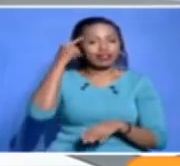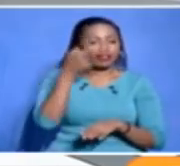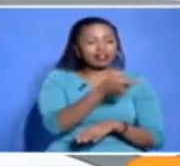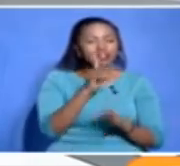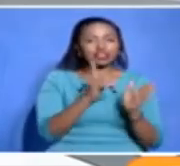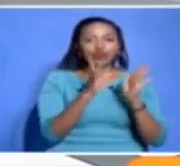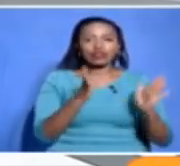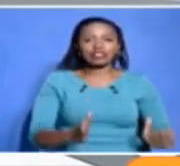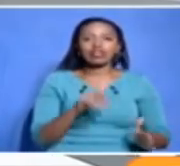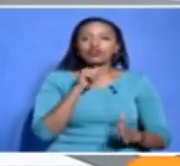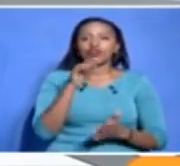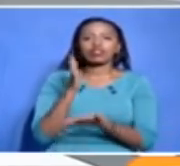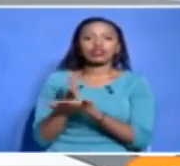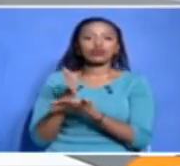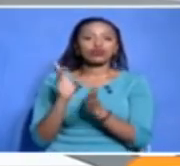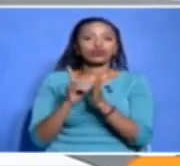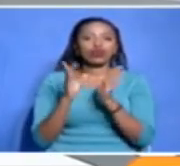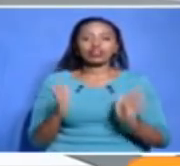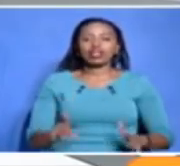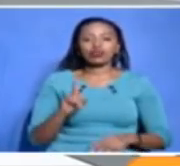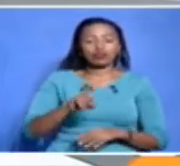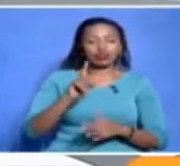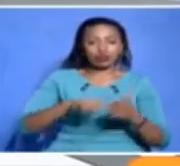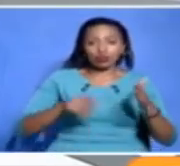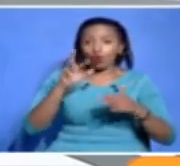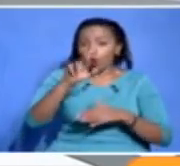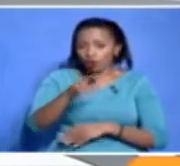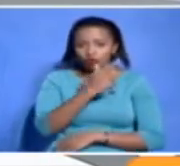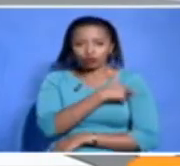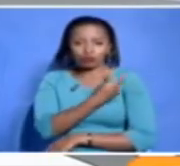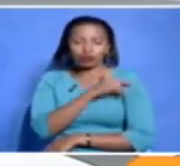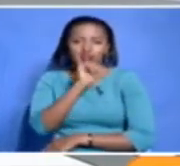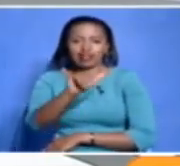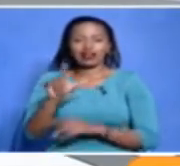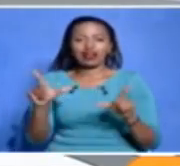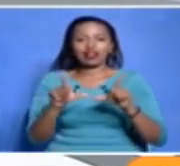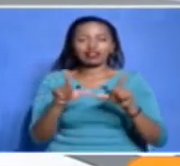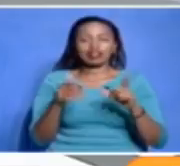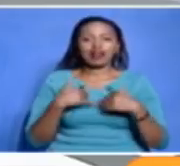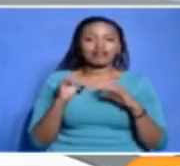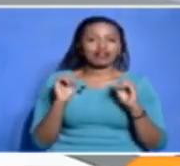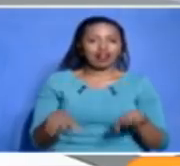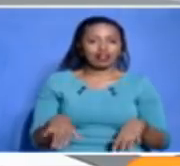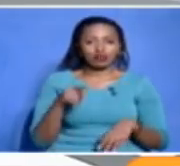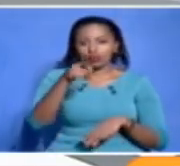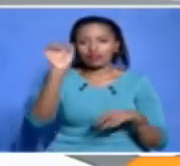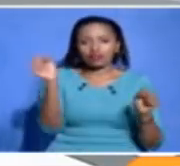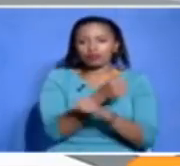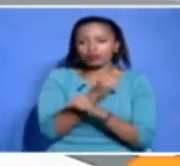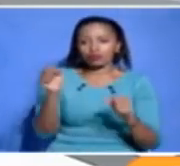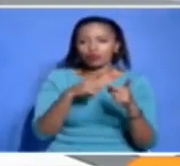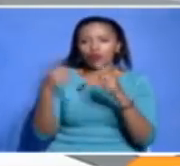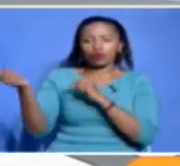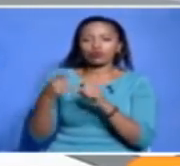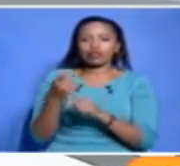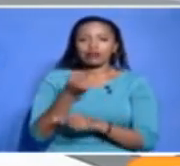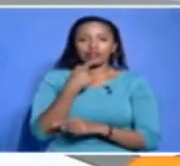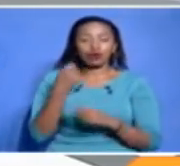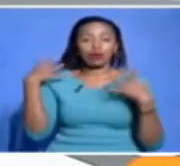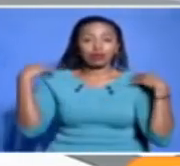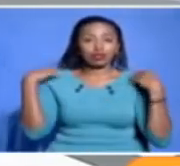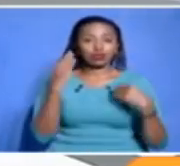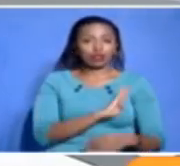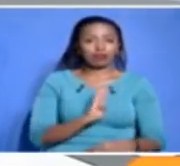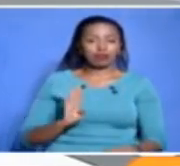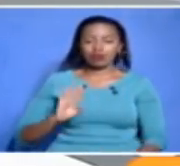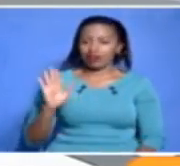is not a real doctor or the health facility is not licensed? You can go to the medical practitioners board. But in the case of